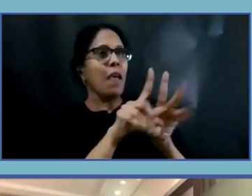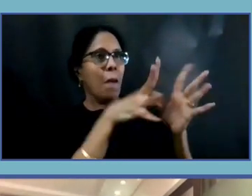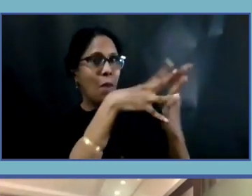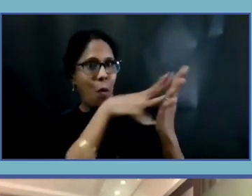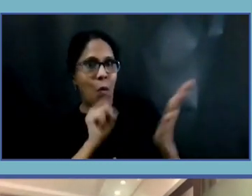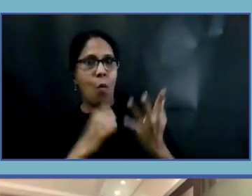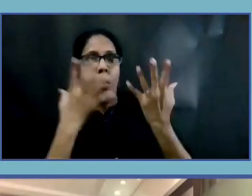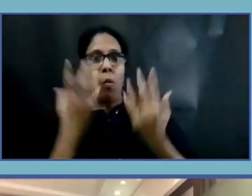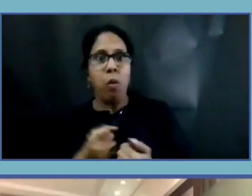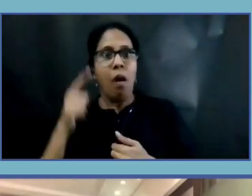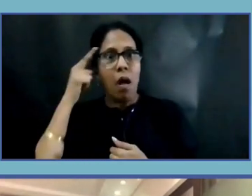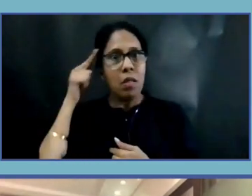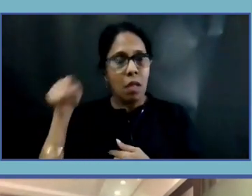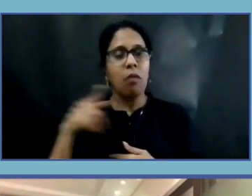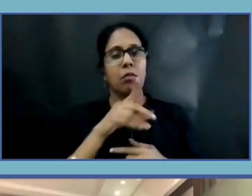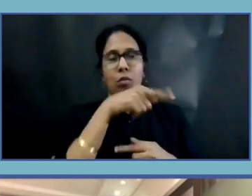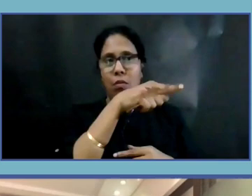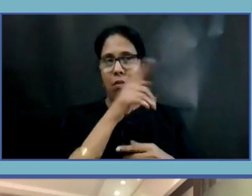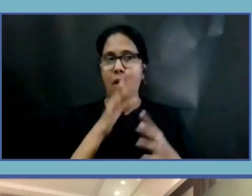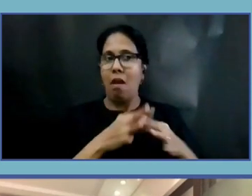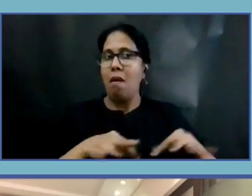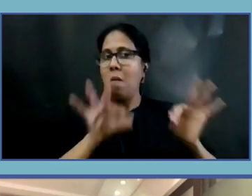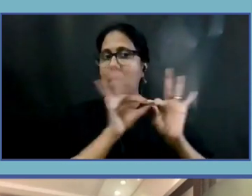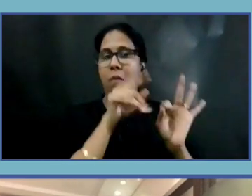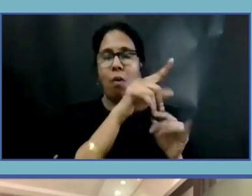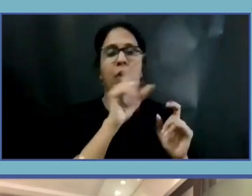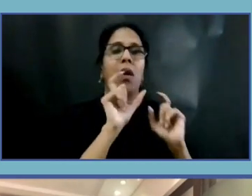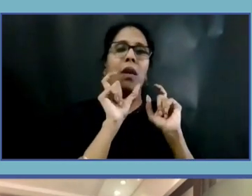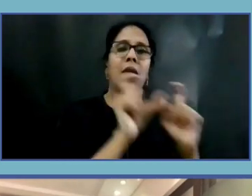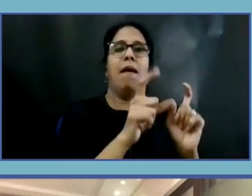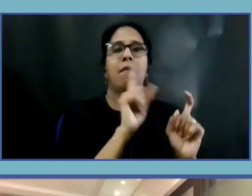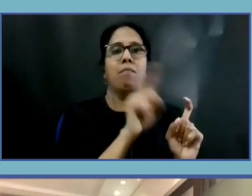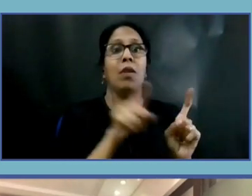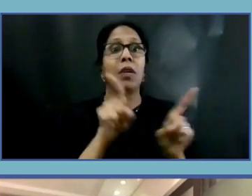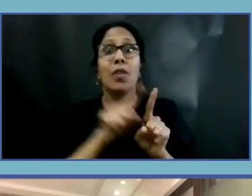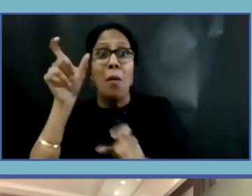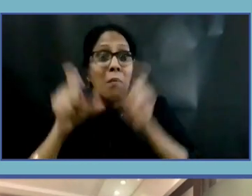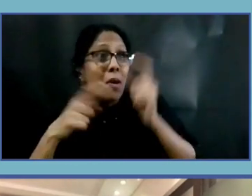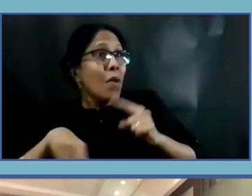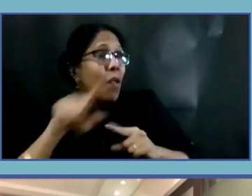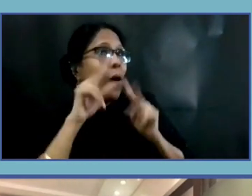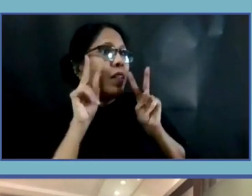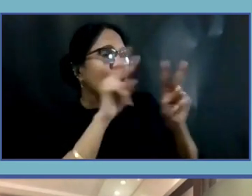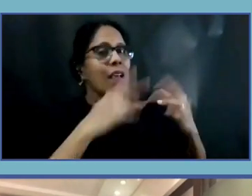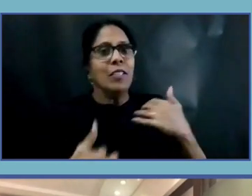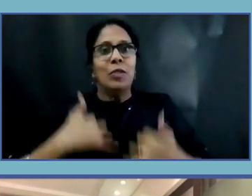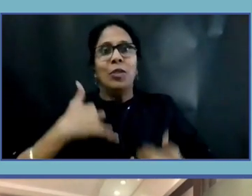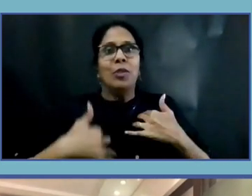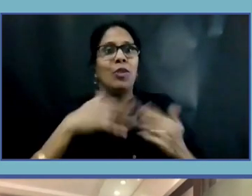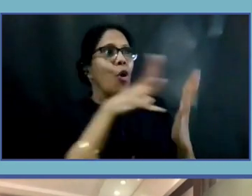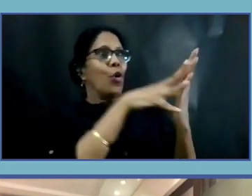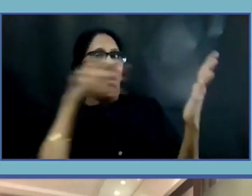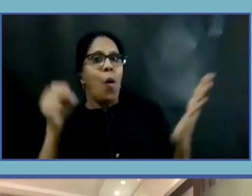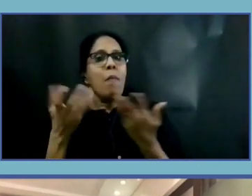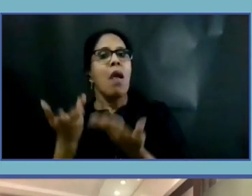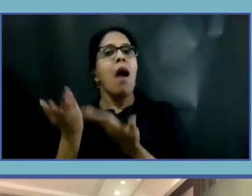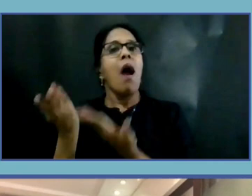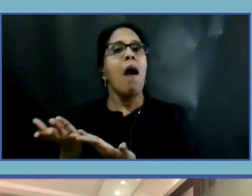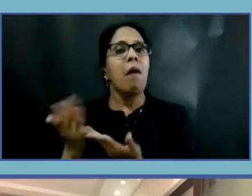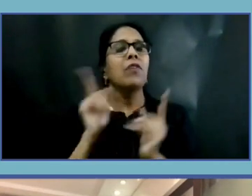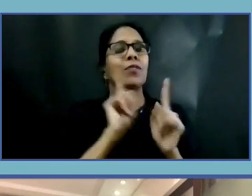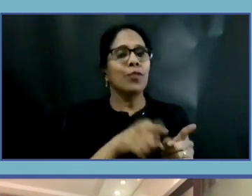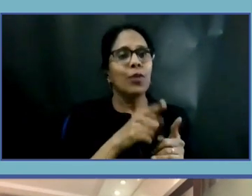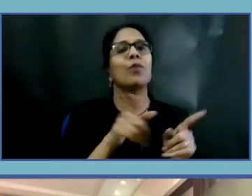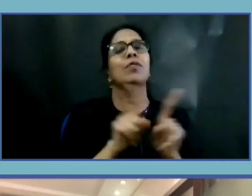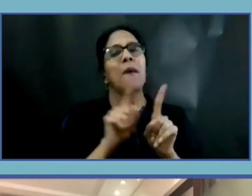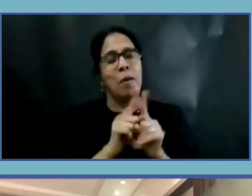think it's very, very important to take care of your yourself, and, you know, you're an inspiration for so many people. So maybe someday I'll come to Delhi and